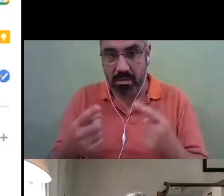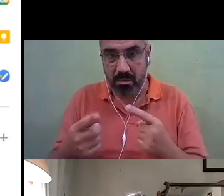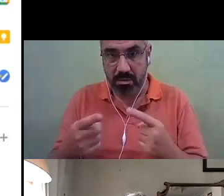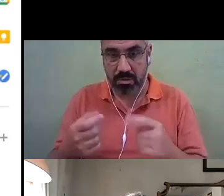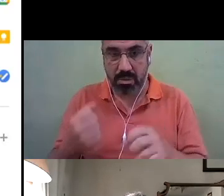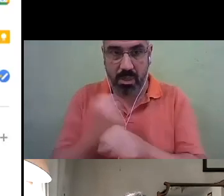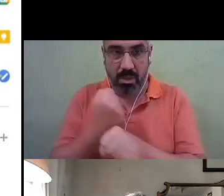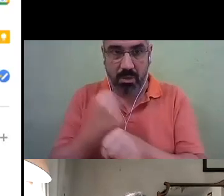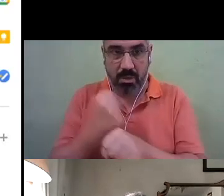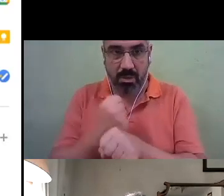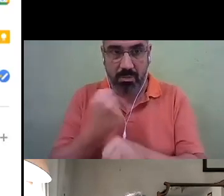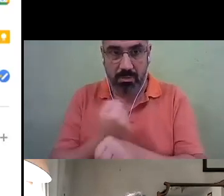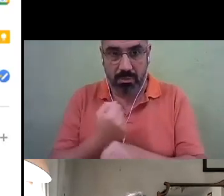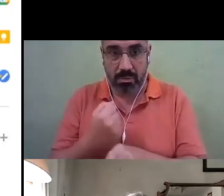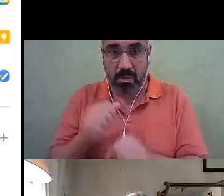is not